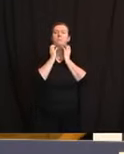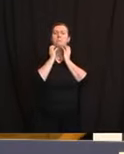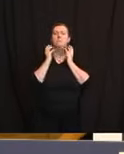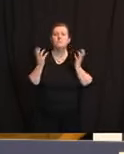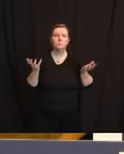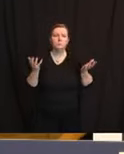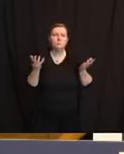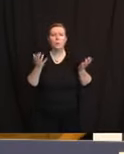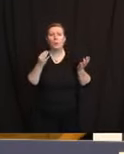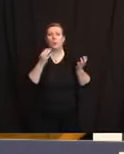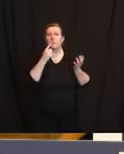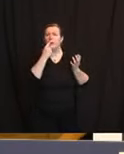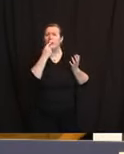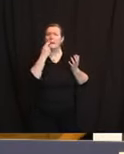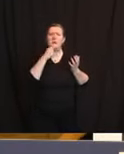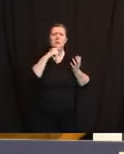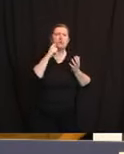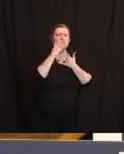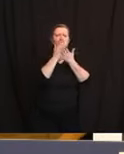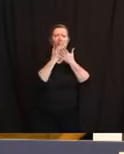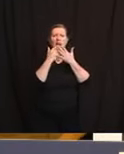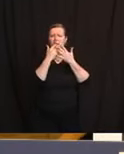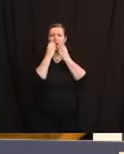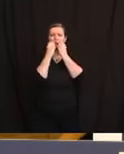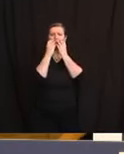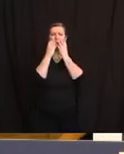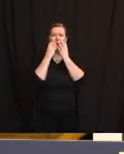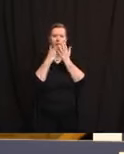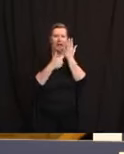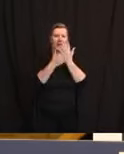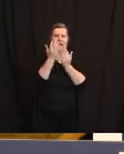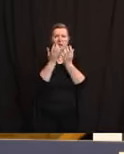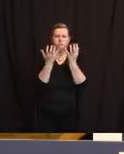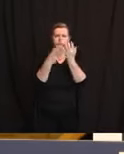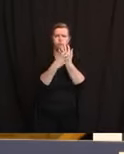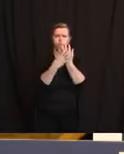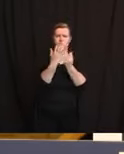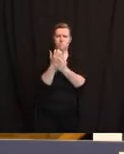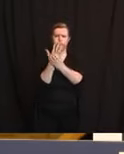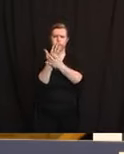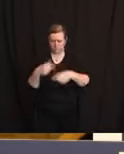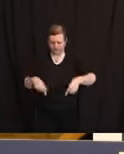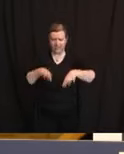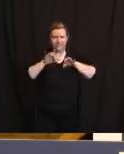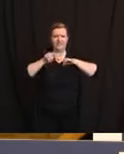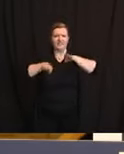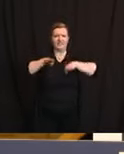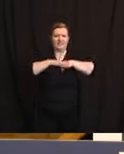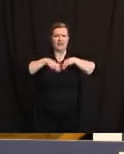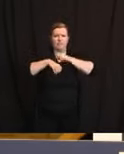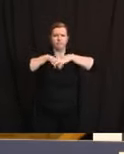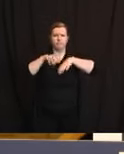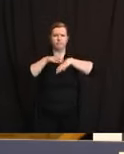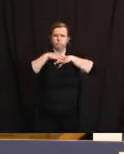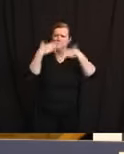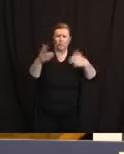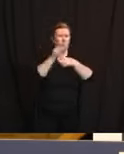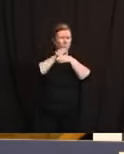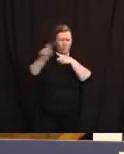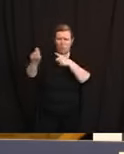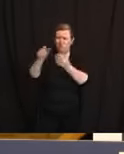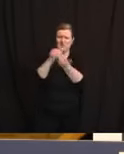tongue, and perhaps swollen hands and feet. Please call your healthcare provider if your child has any